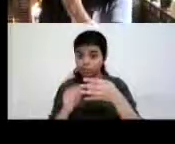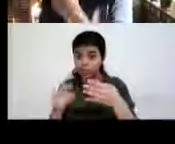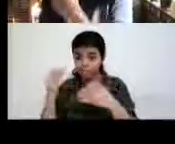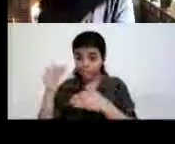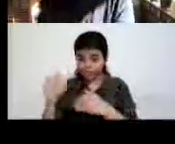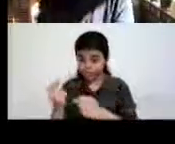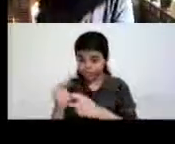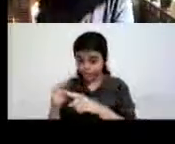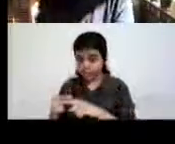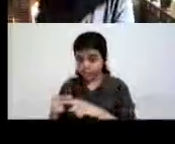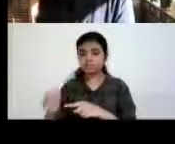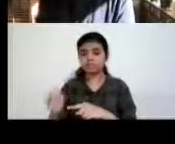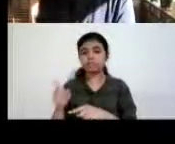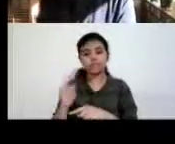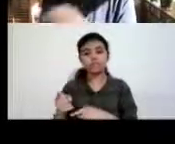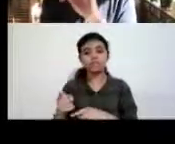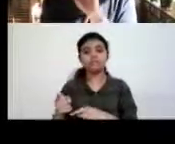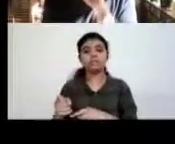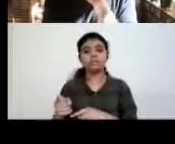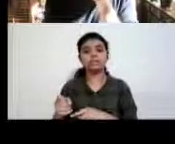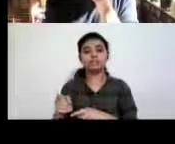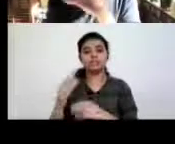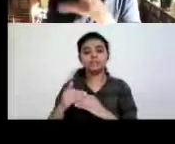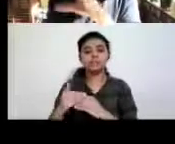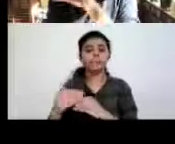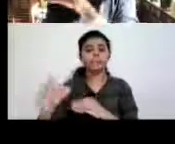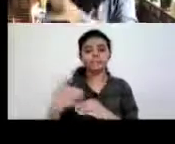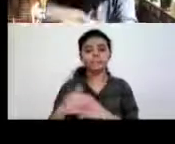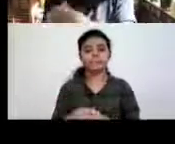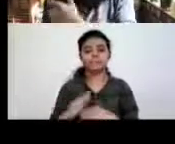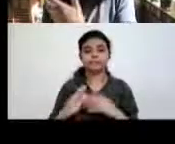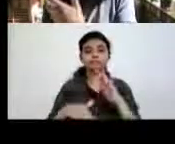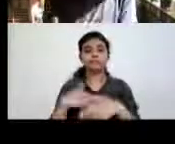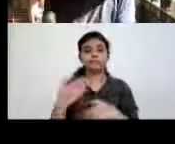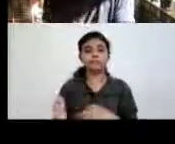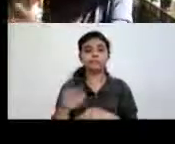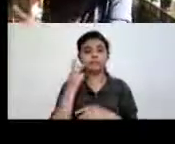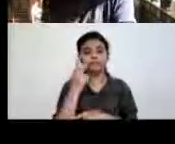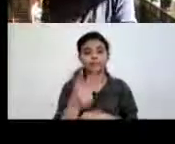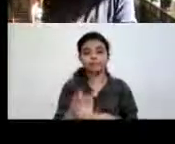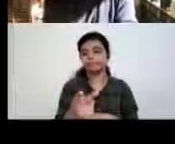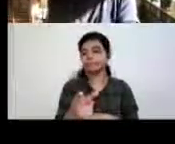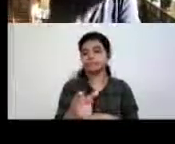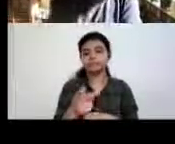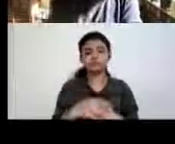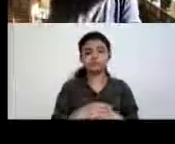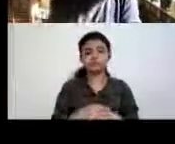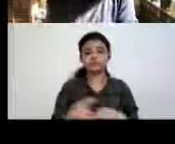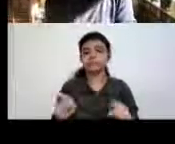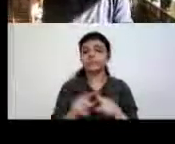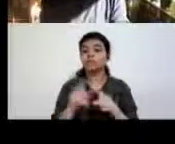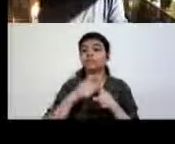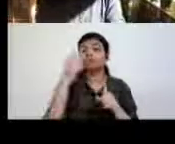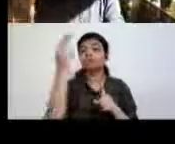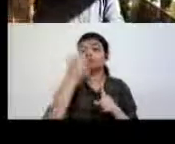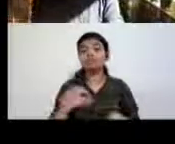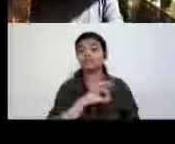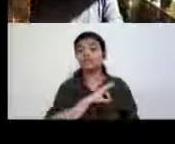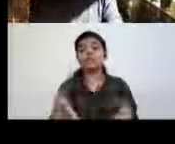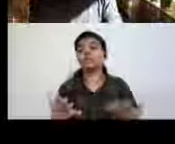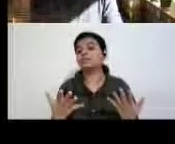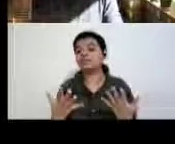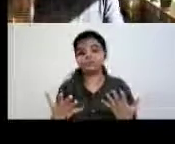there, are kept. And then, and this is again something which designers usually don't like to